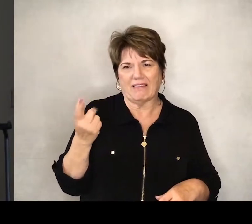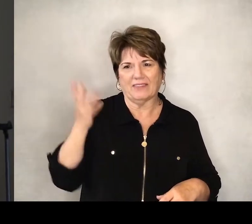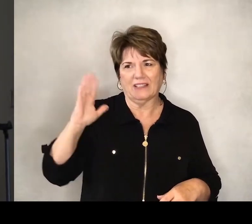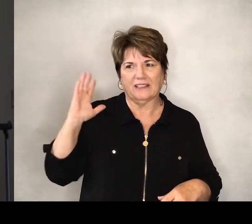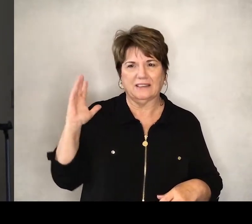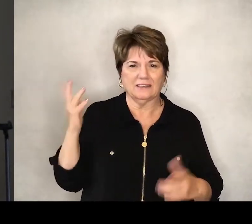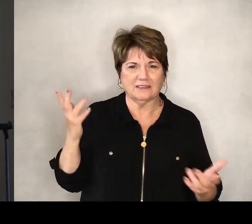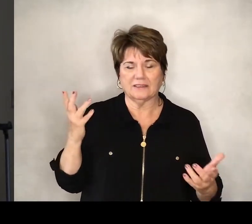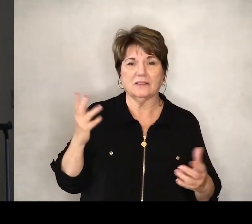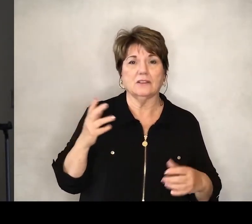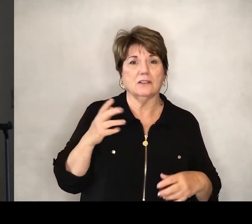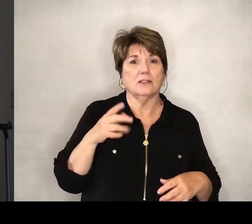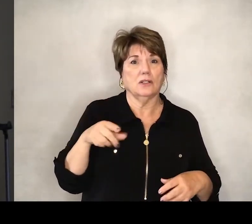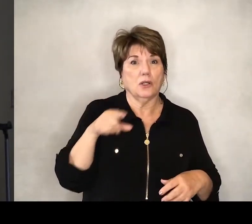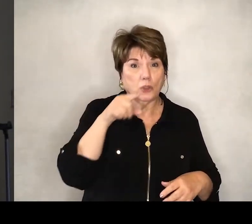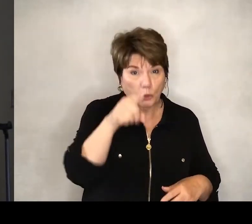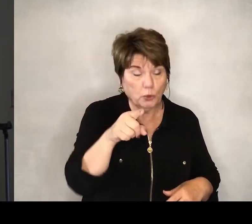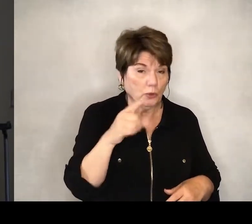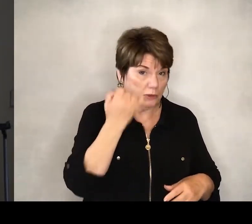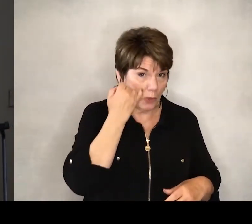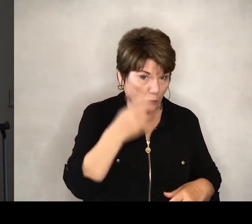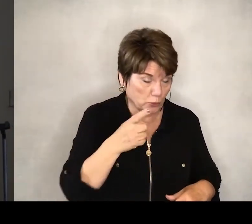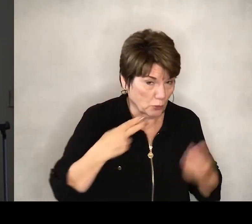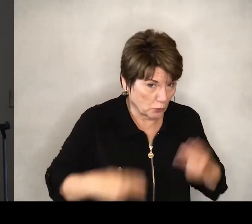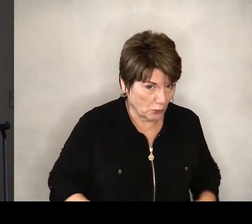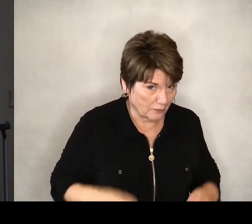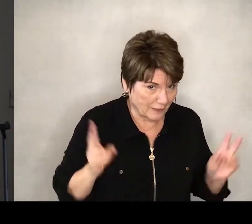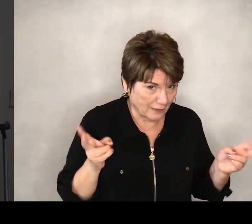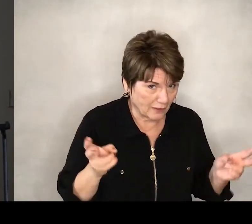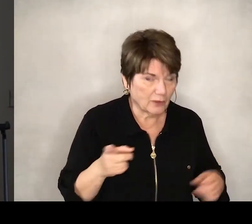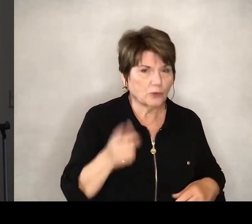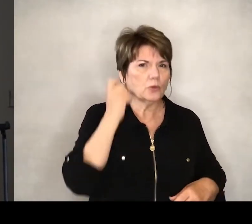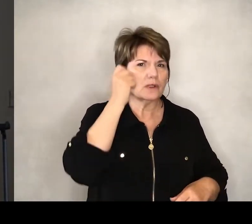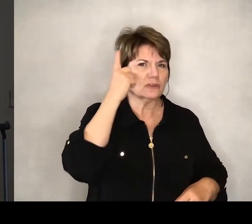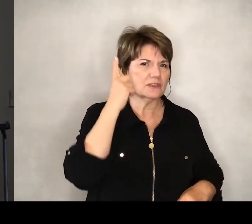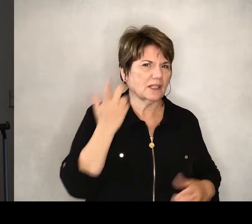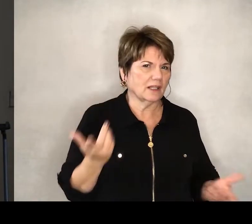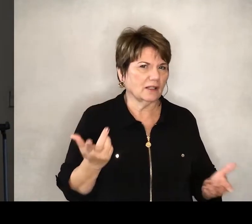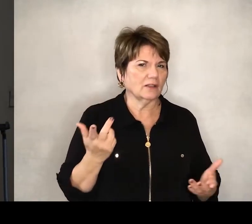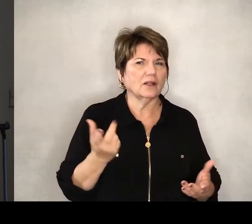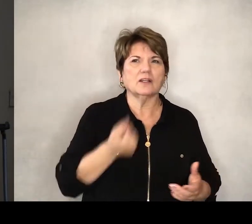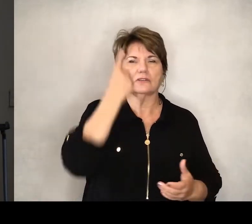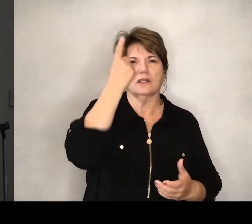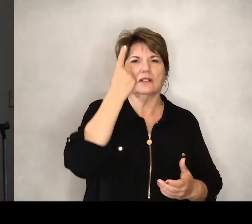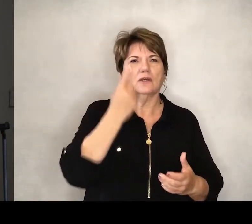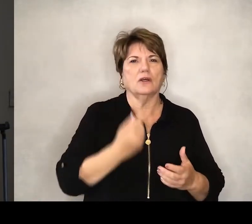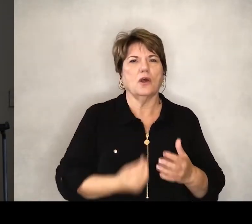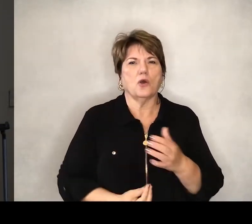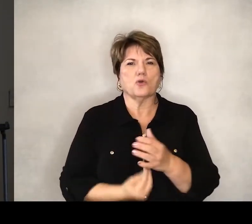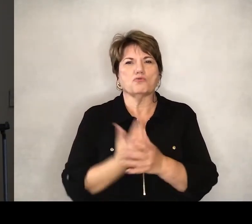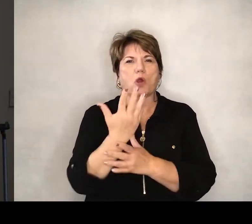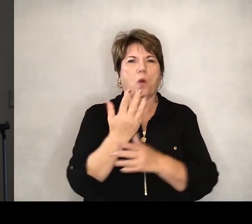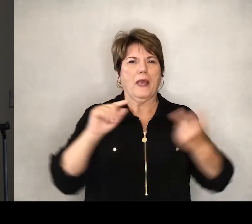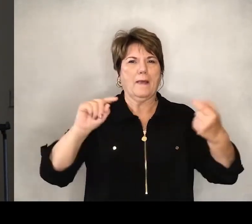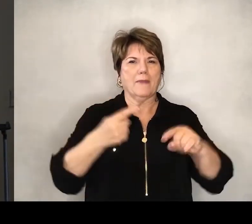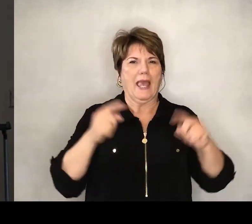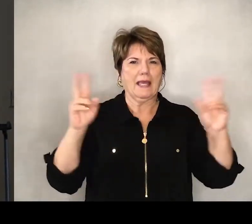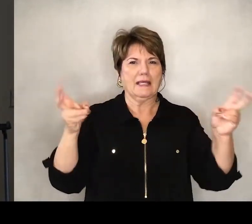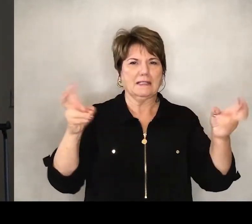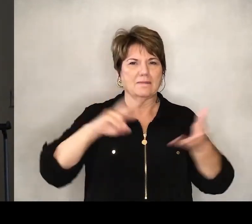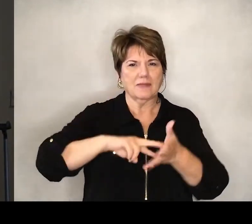dare I say, if you are human, then you understand what growing pains are.